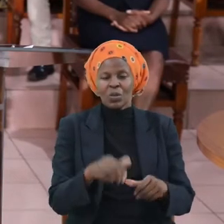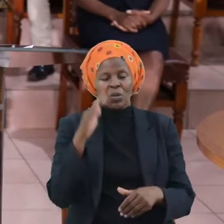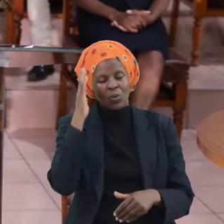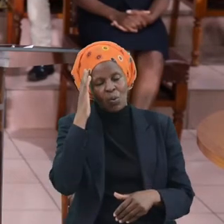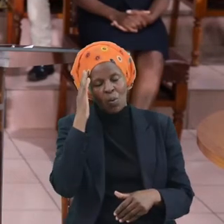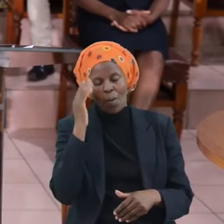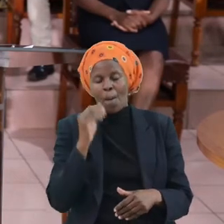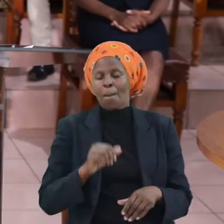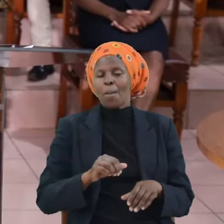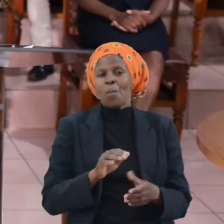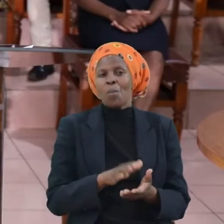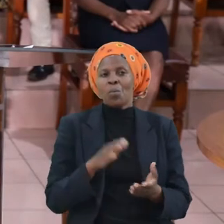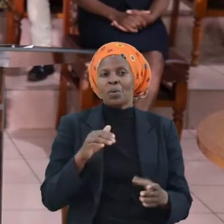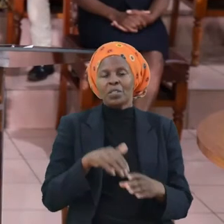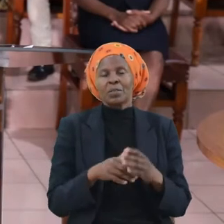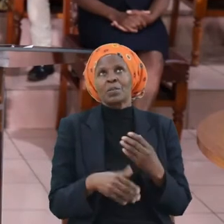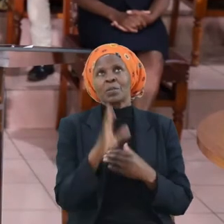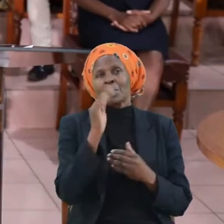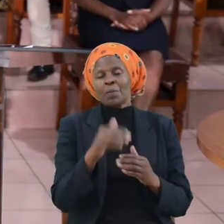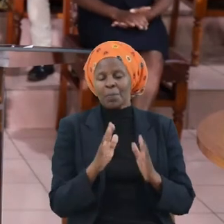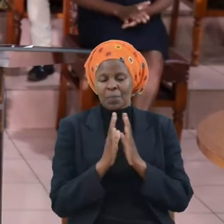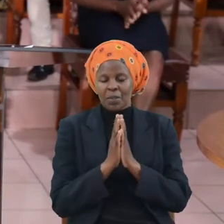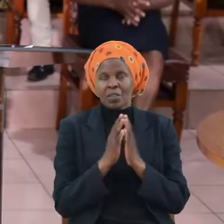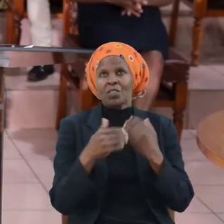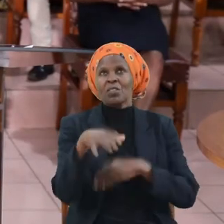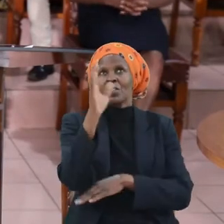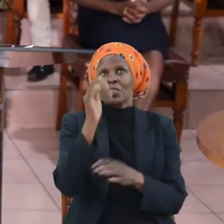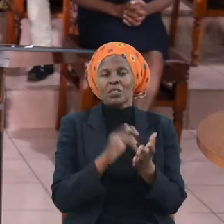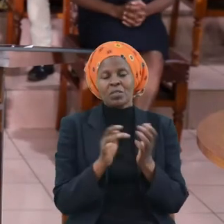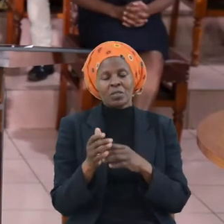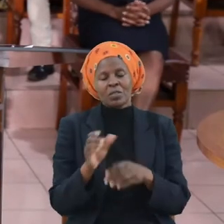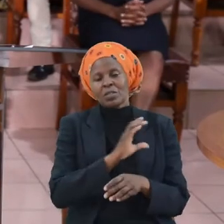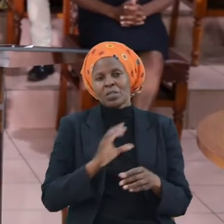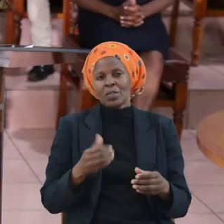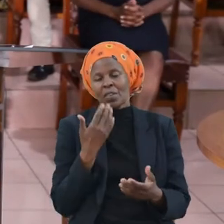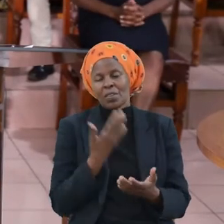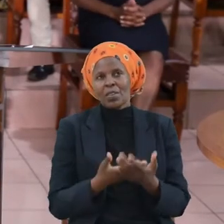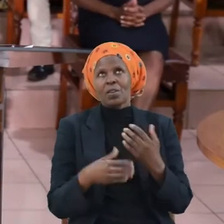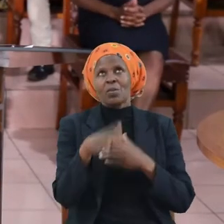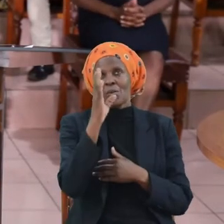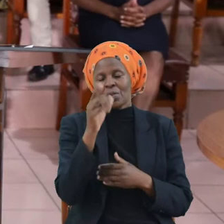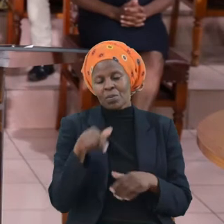about overcoming challenges. Let us pray. Father, in the name of Jesus Christ, we thank you this morning